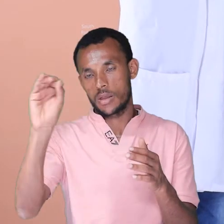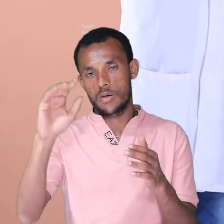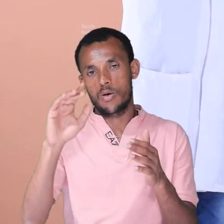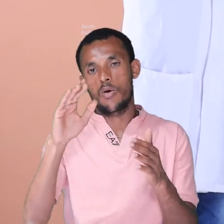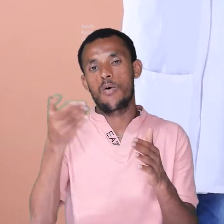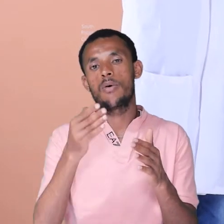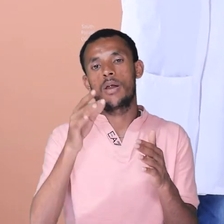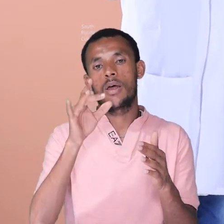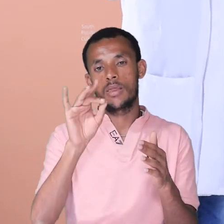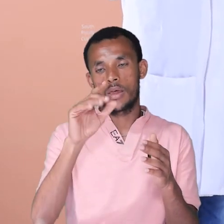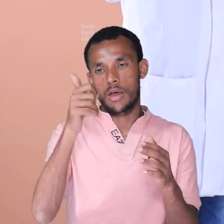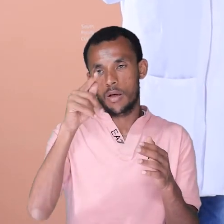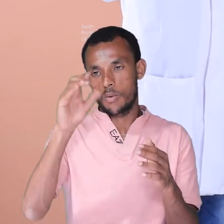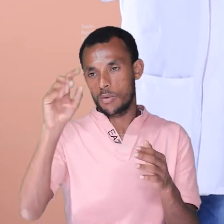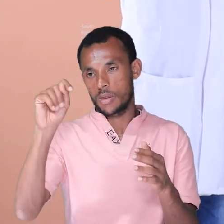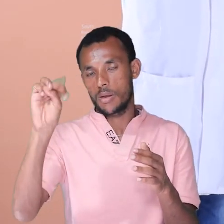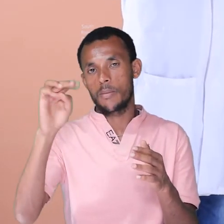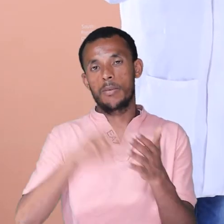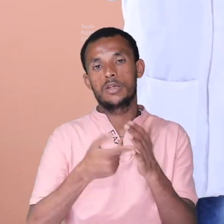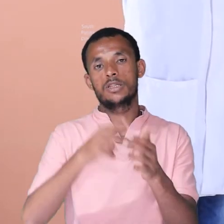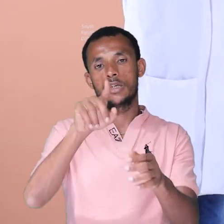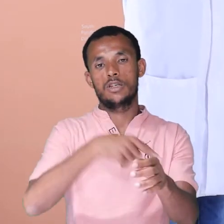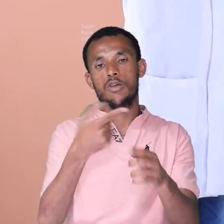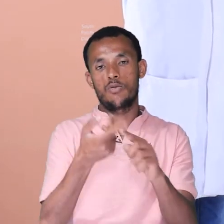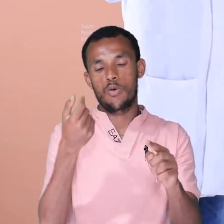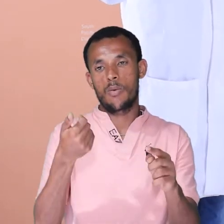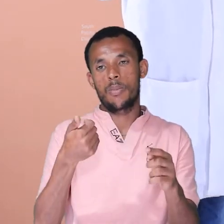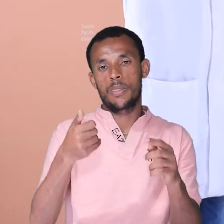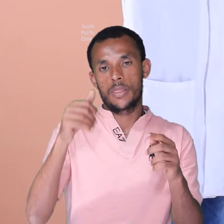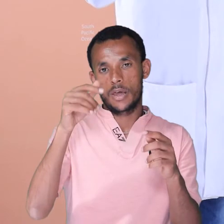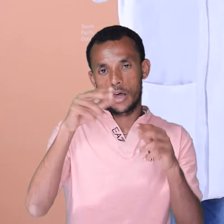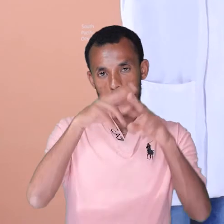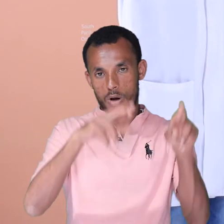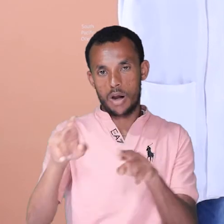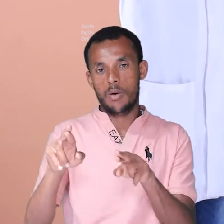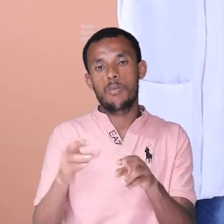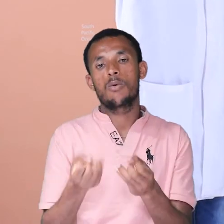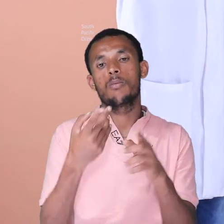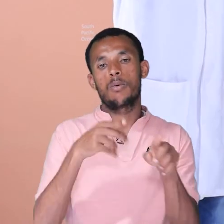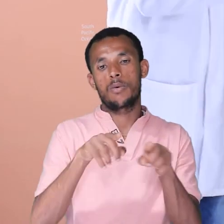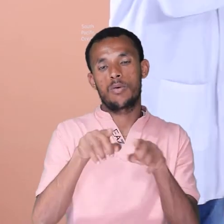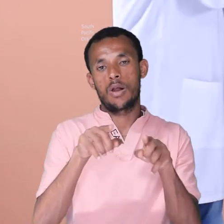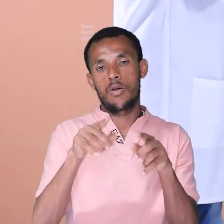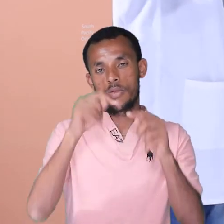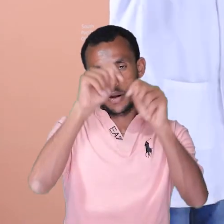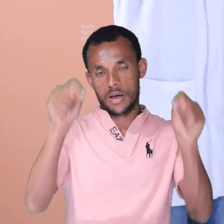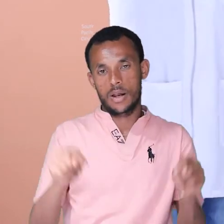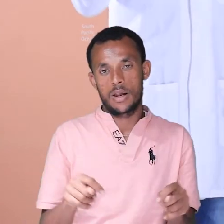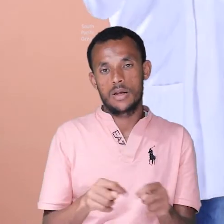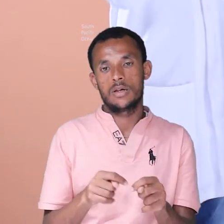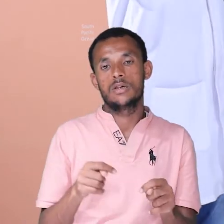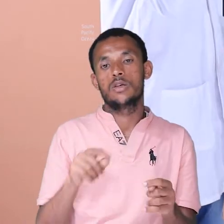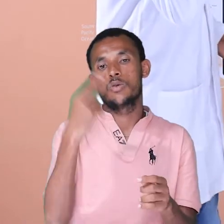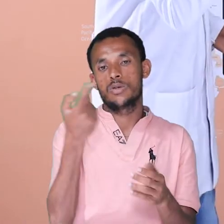the distance from the center of regular polygon to the perpendicular to the side of a triangle is known as apothem of a triangle.